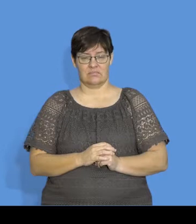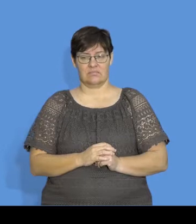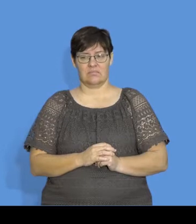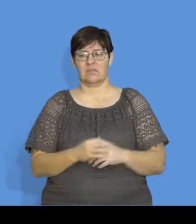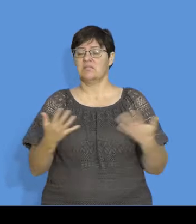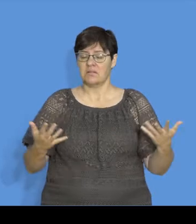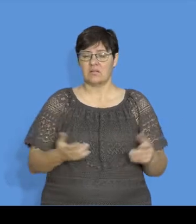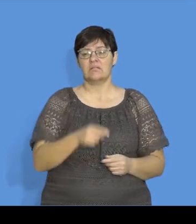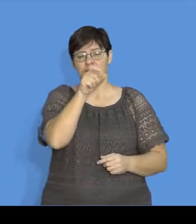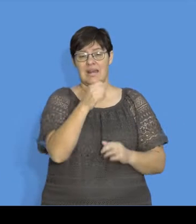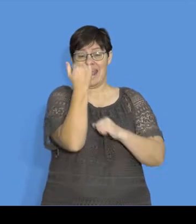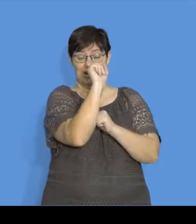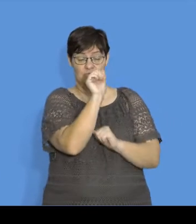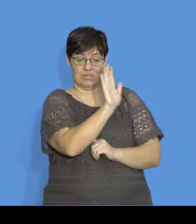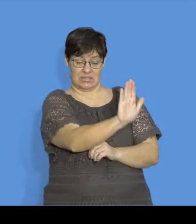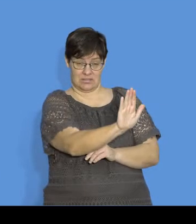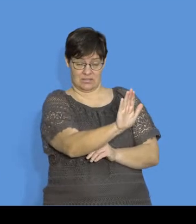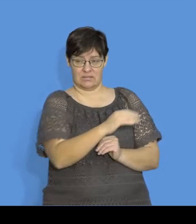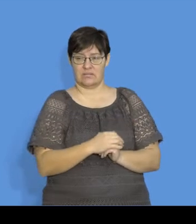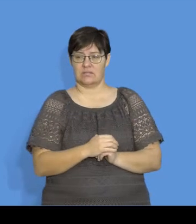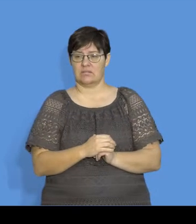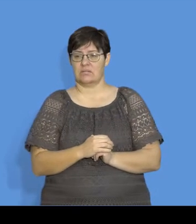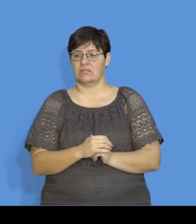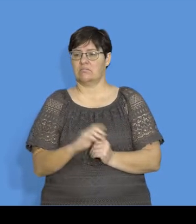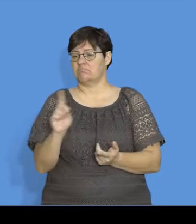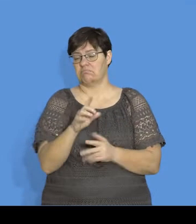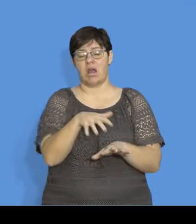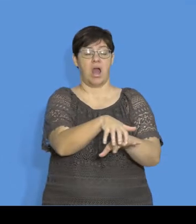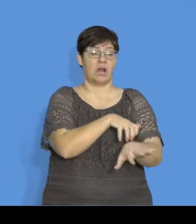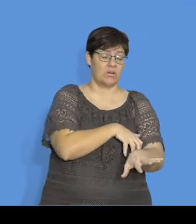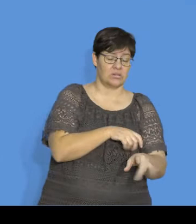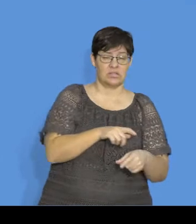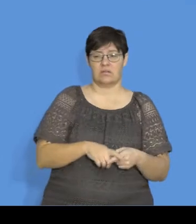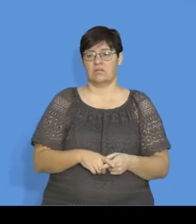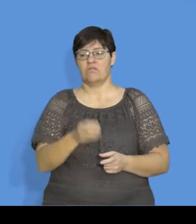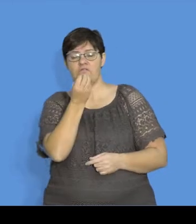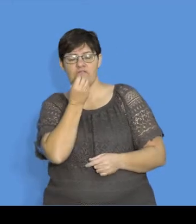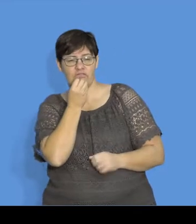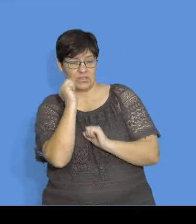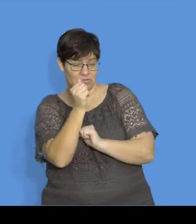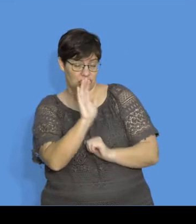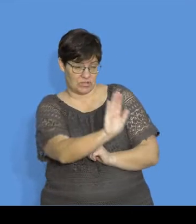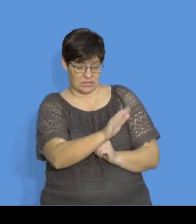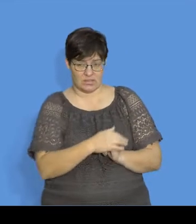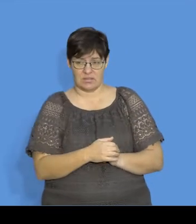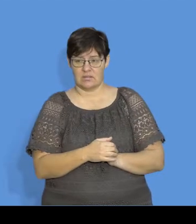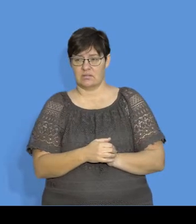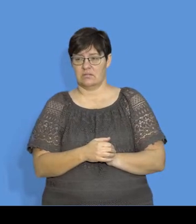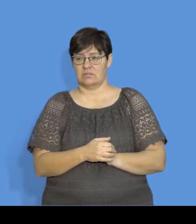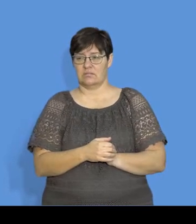nature. This is the industry. We talk about agriculture and food